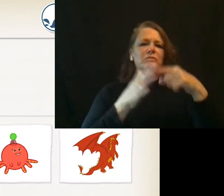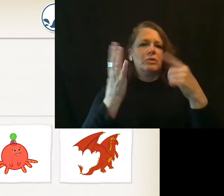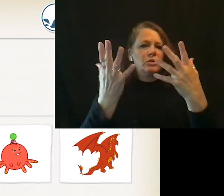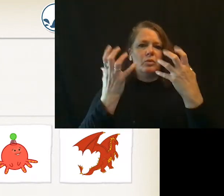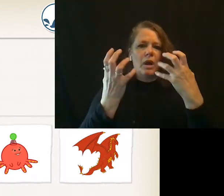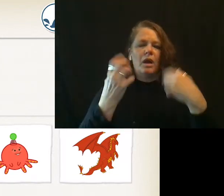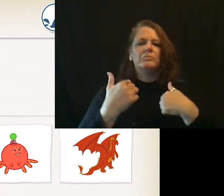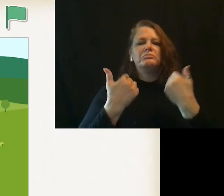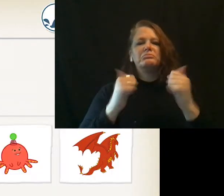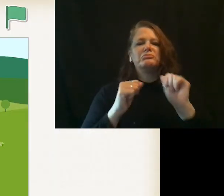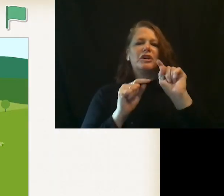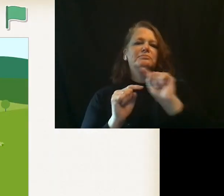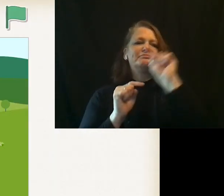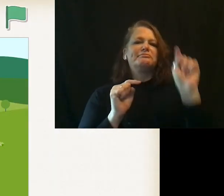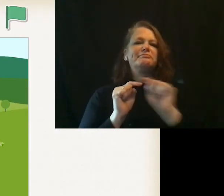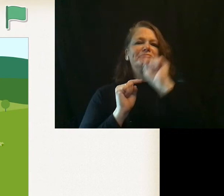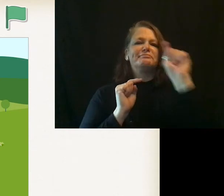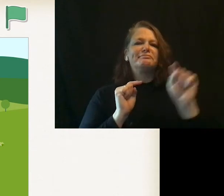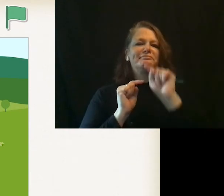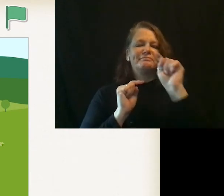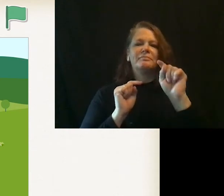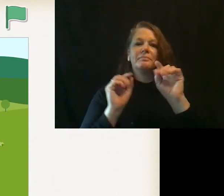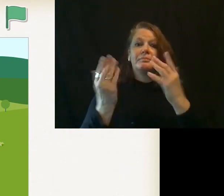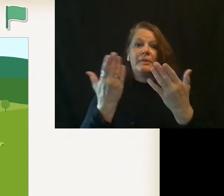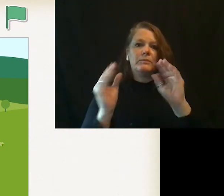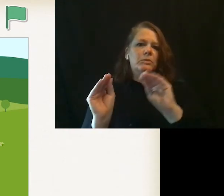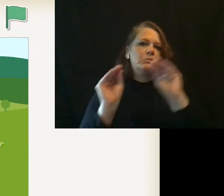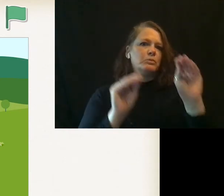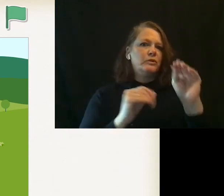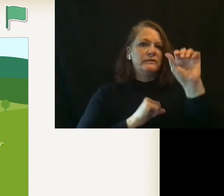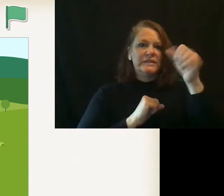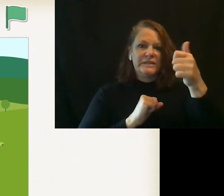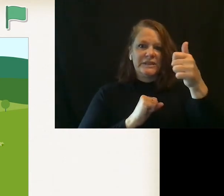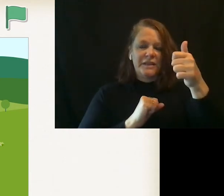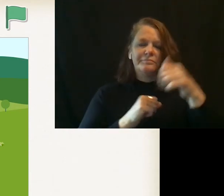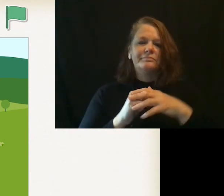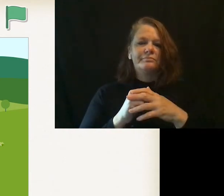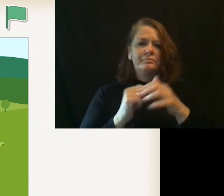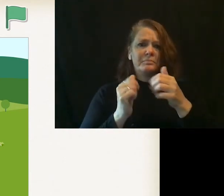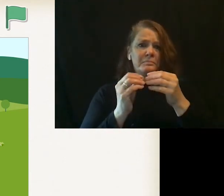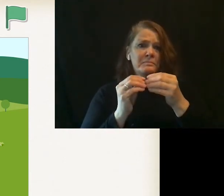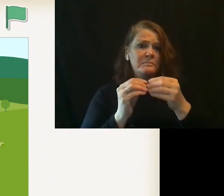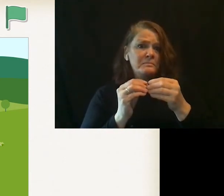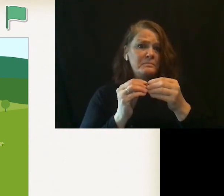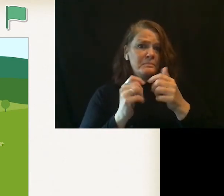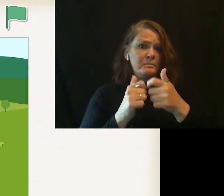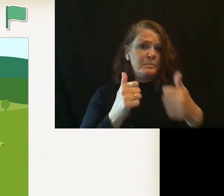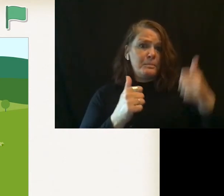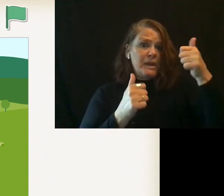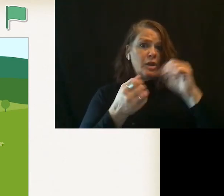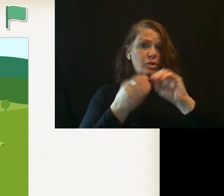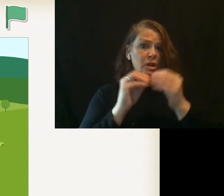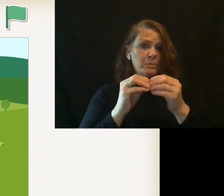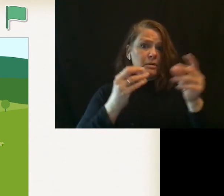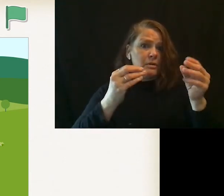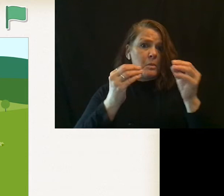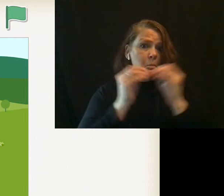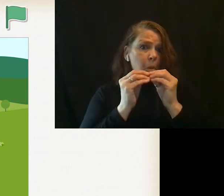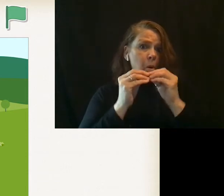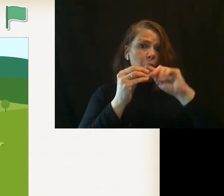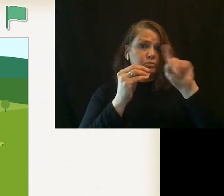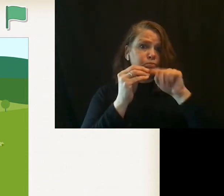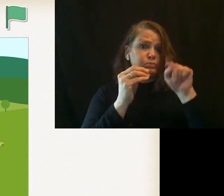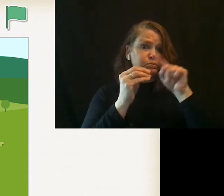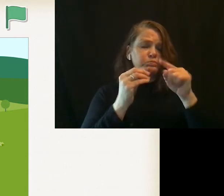Now we have the dog here. Let's move it so that he's near there. Let's have him chase after the ball. To do this, we'll select a green